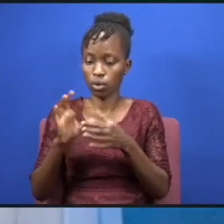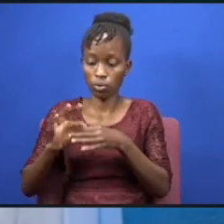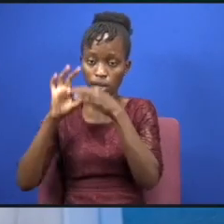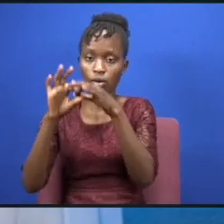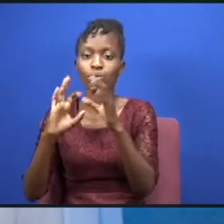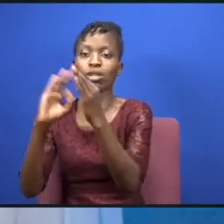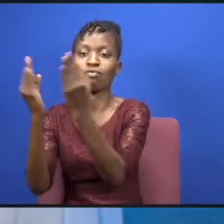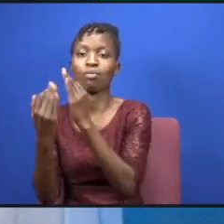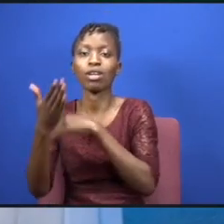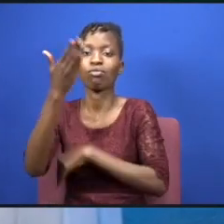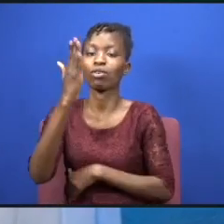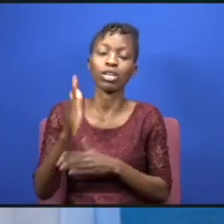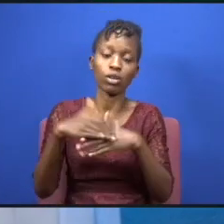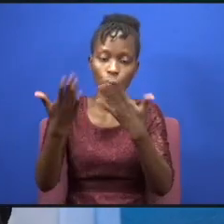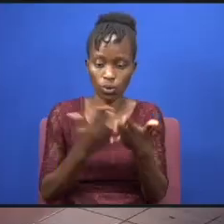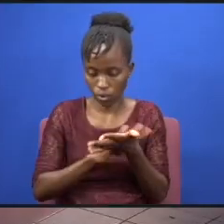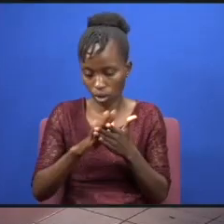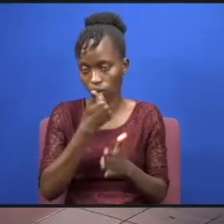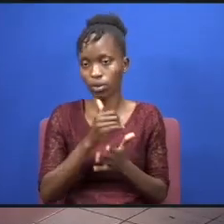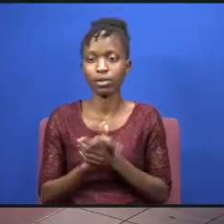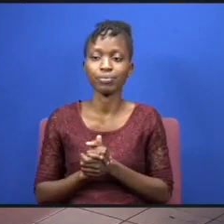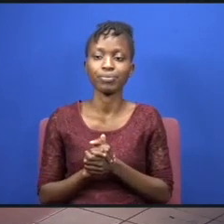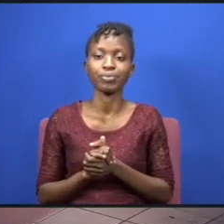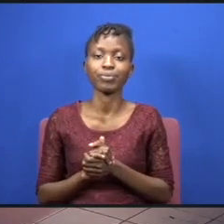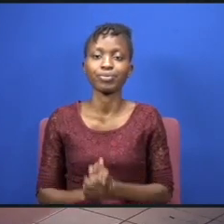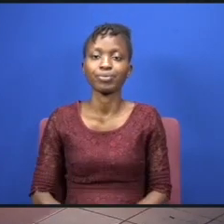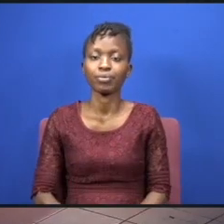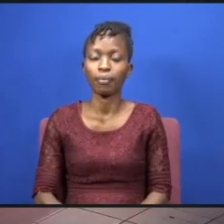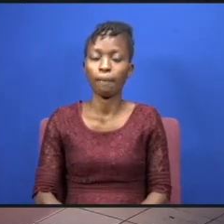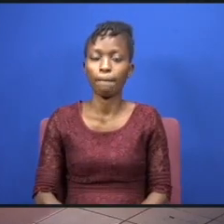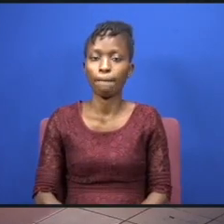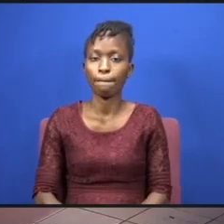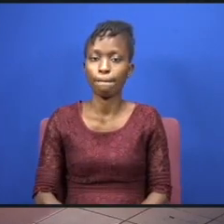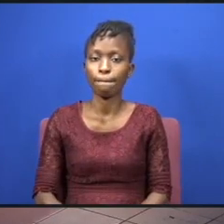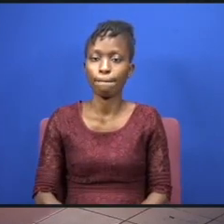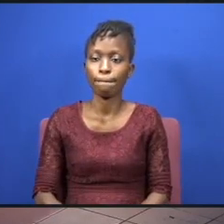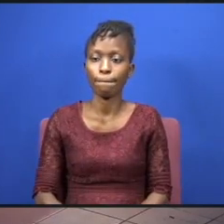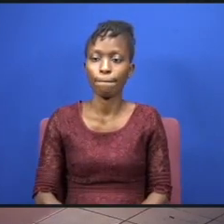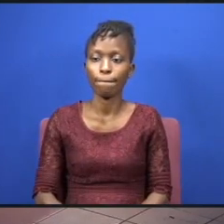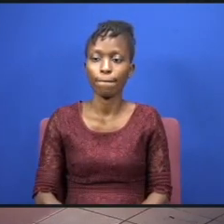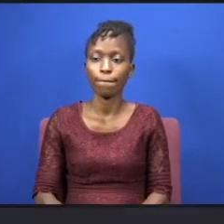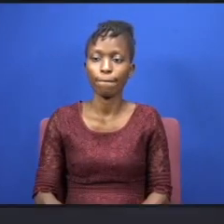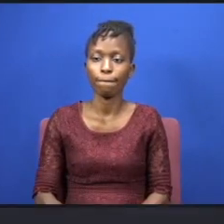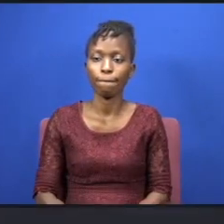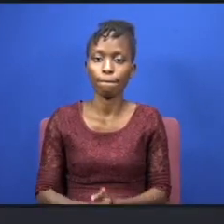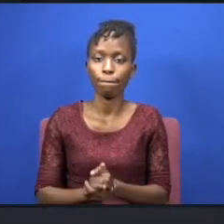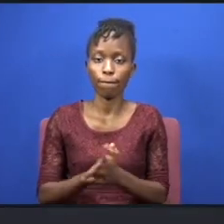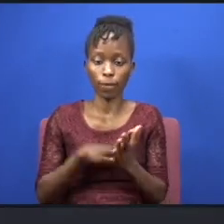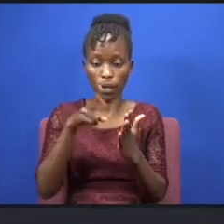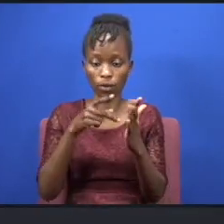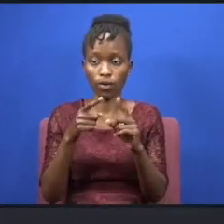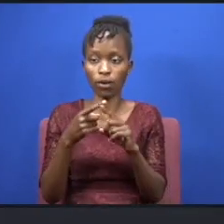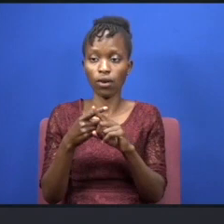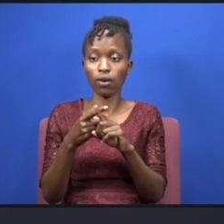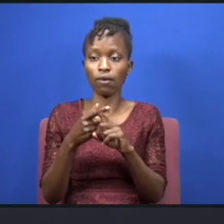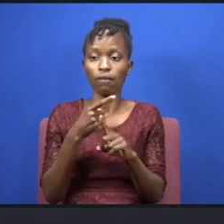and you will be welcome to the table. Reverend Kwame. Thank you. Thank you, Pastor. Our text comes from Paul's